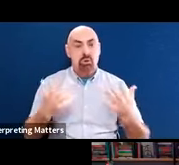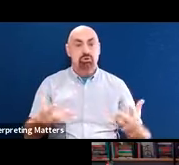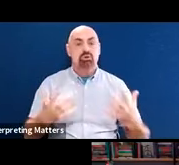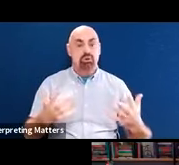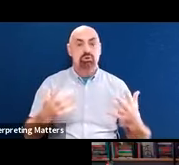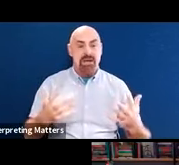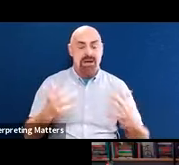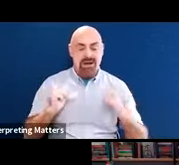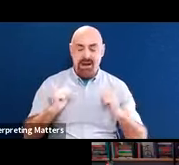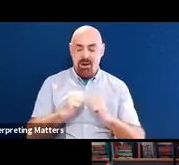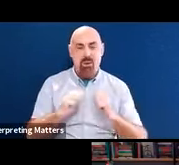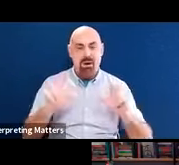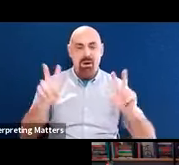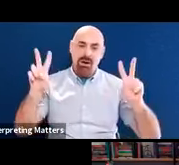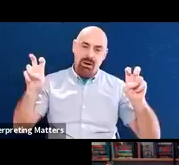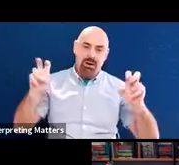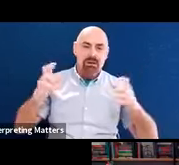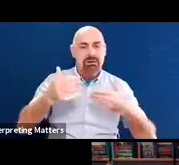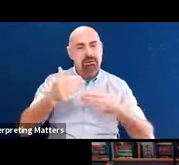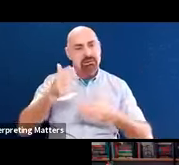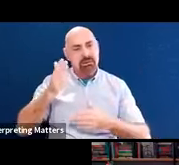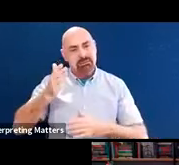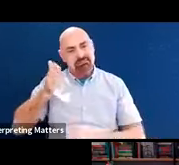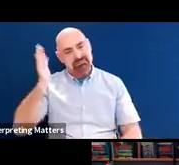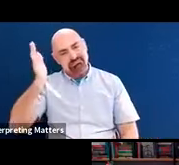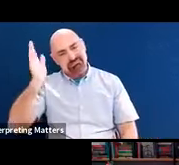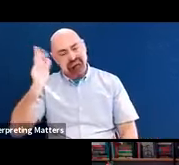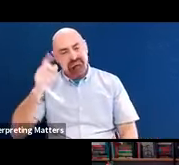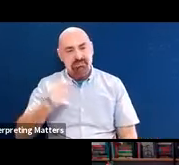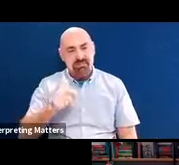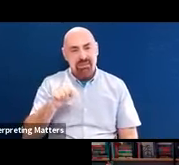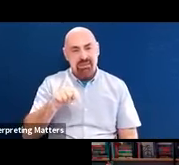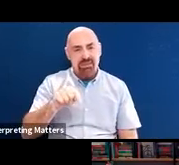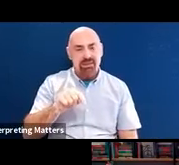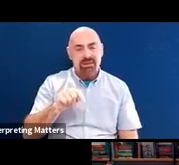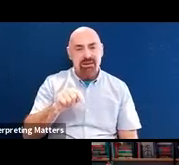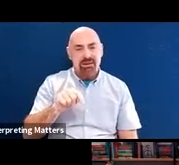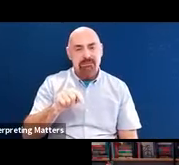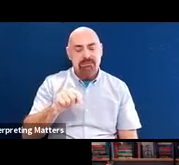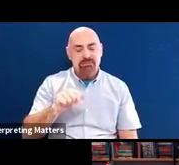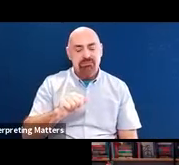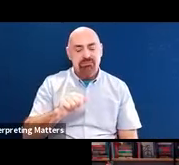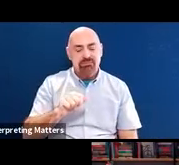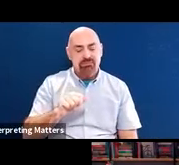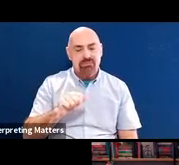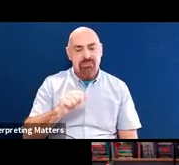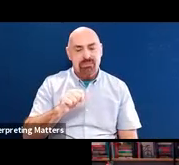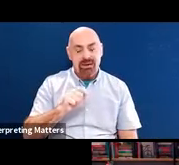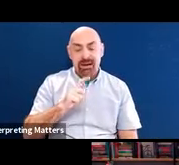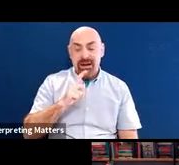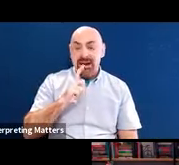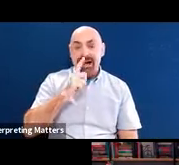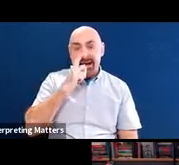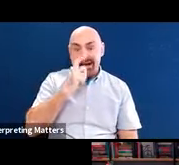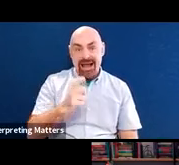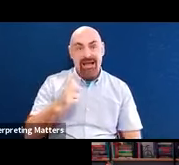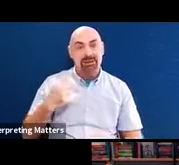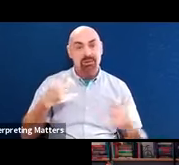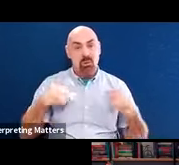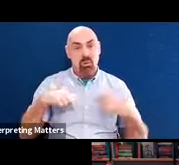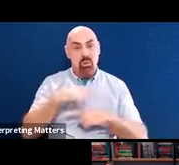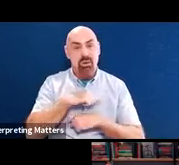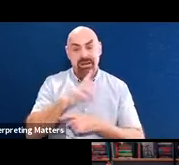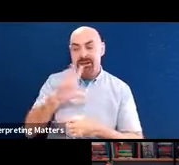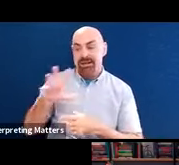at least part of the framing of today's session, was about sort of, are we able to include